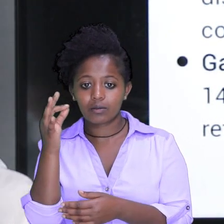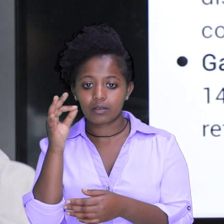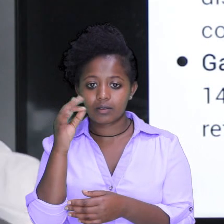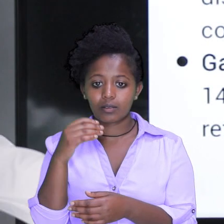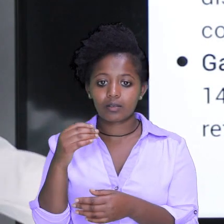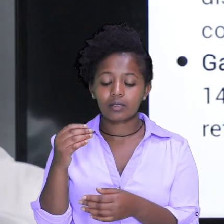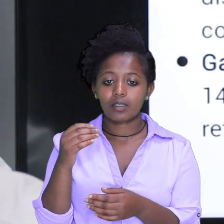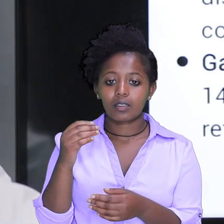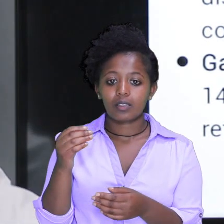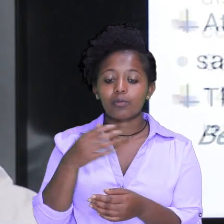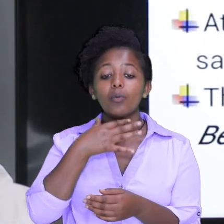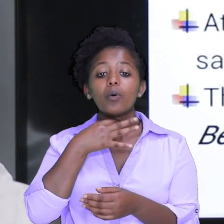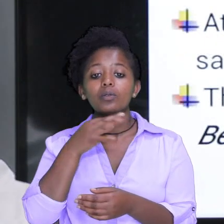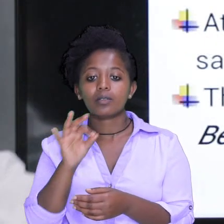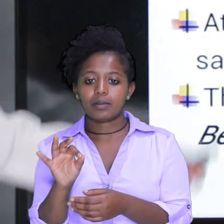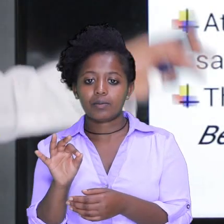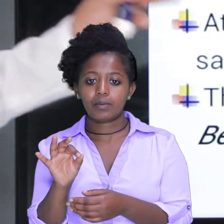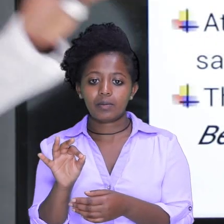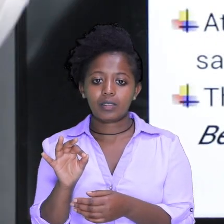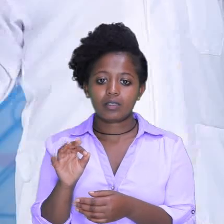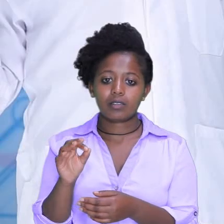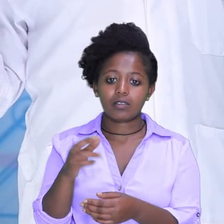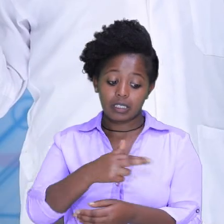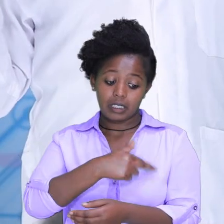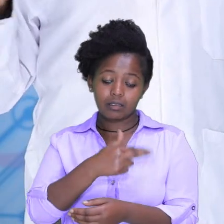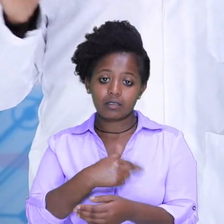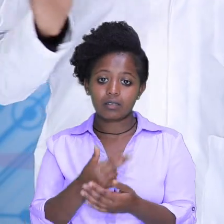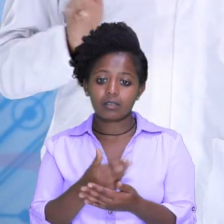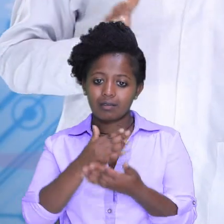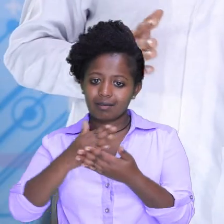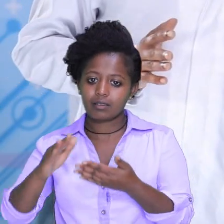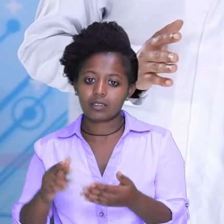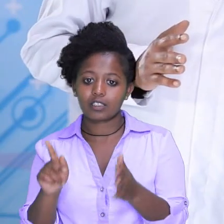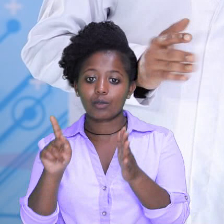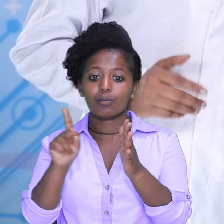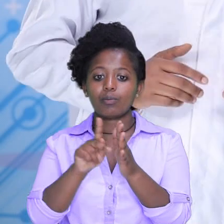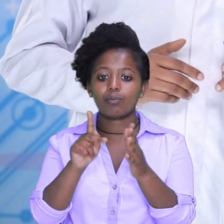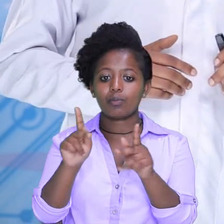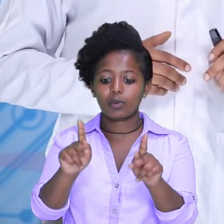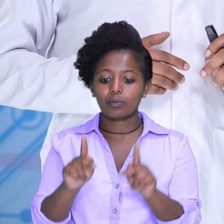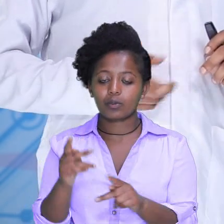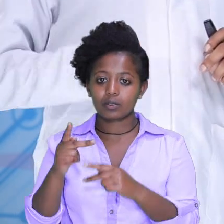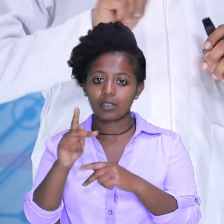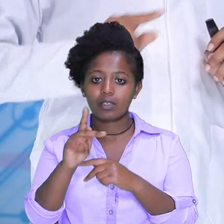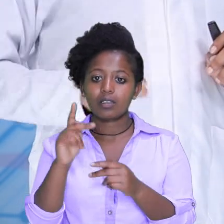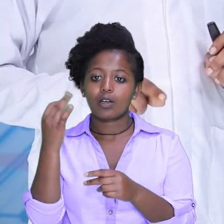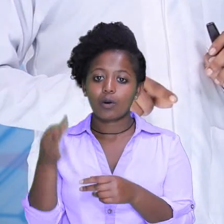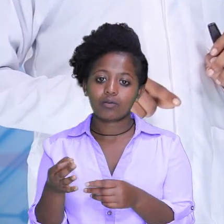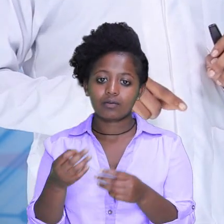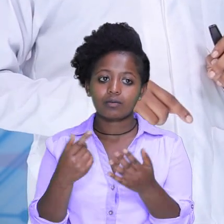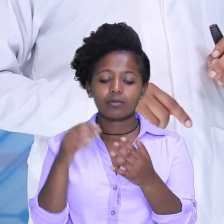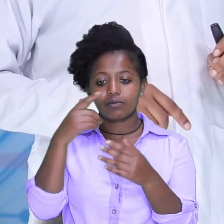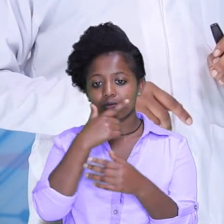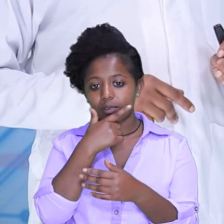as well as the Muslims reject the proposal of the Britain. The leader of this